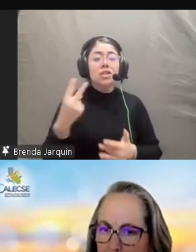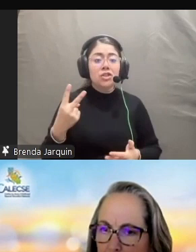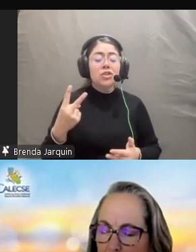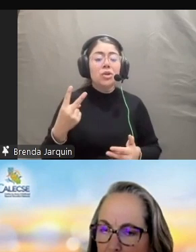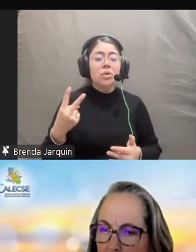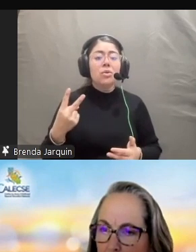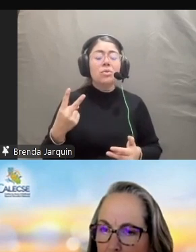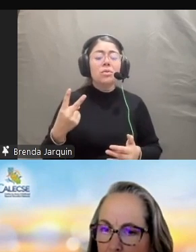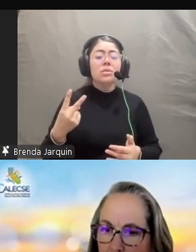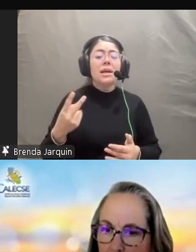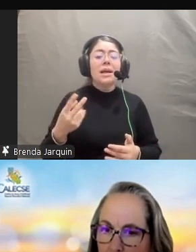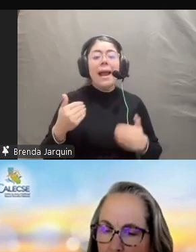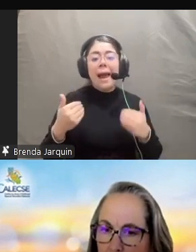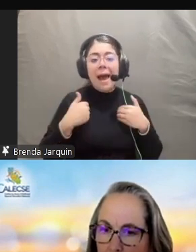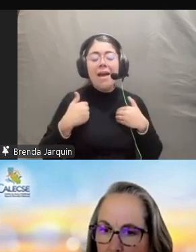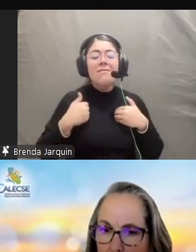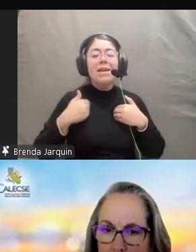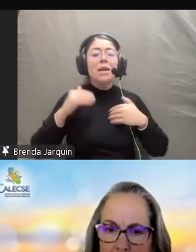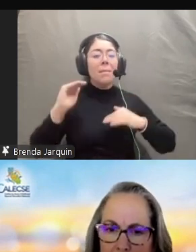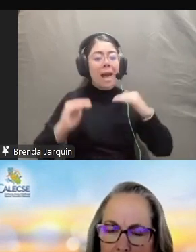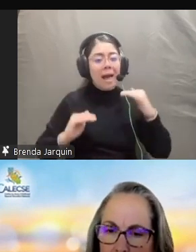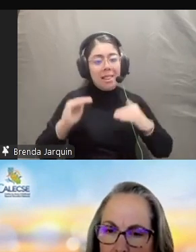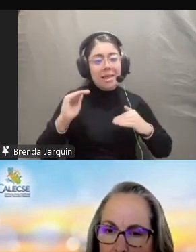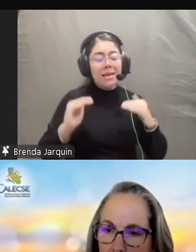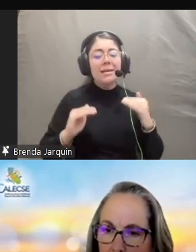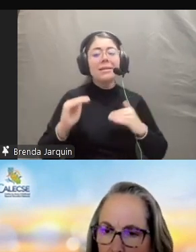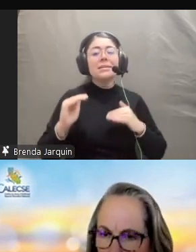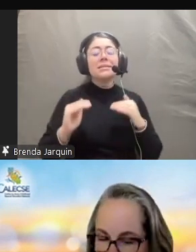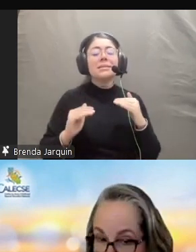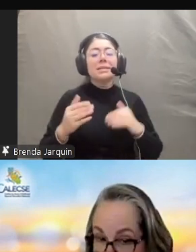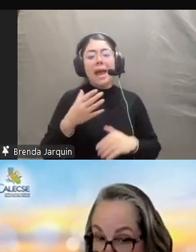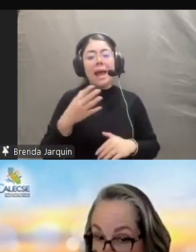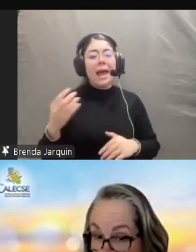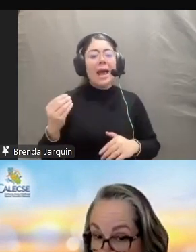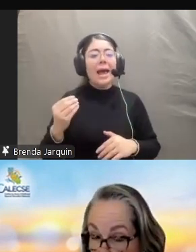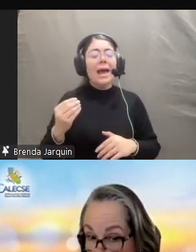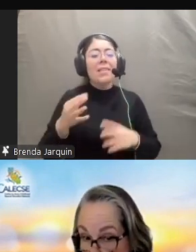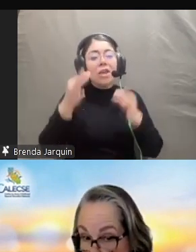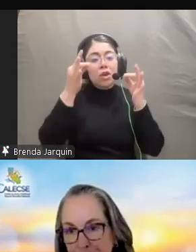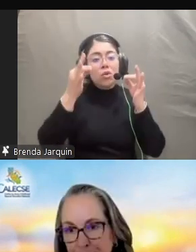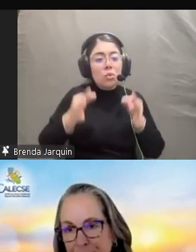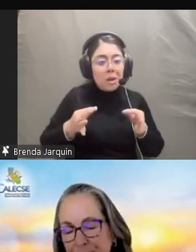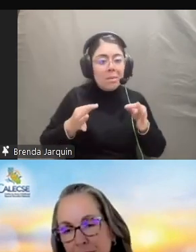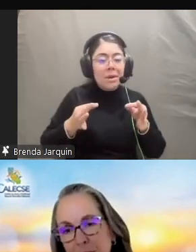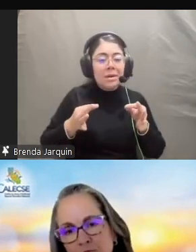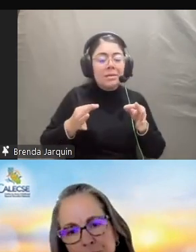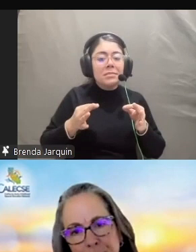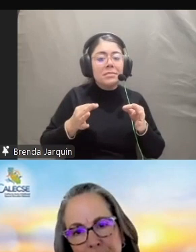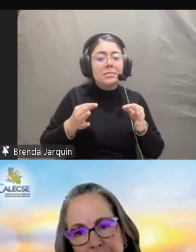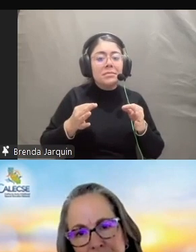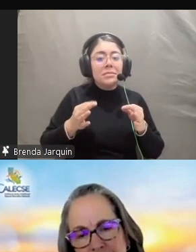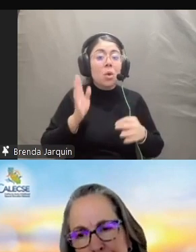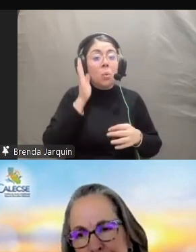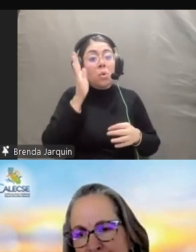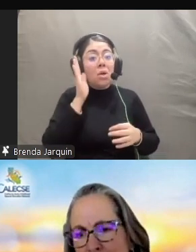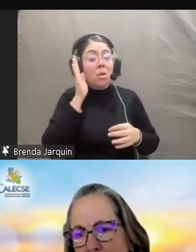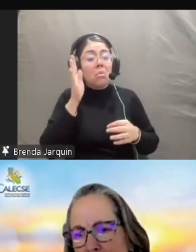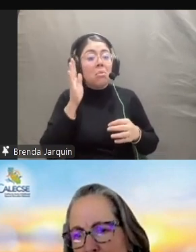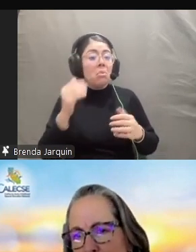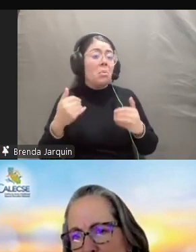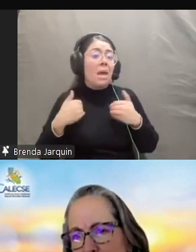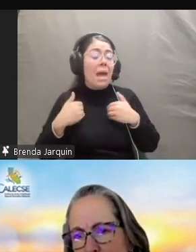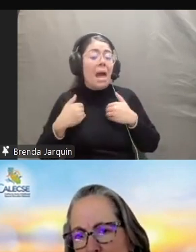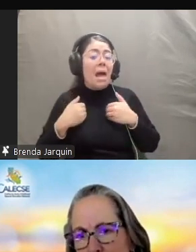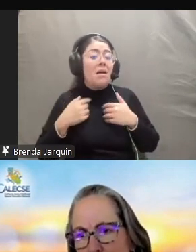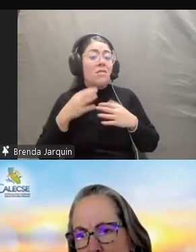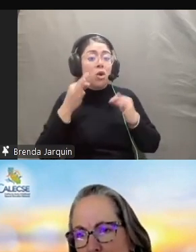agreements. So are we agreeing to what we're going to do? And are we actually doing what we